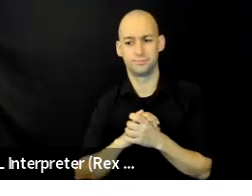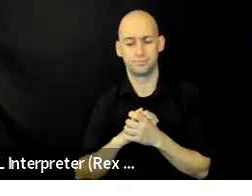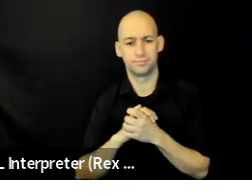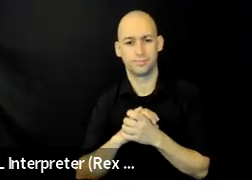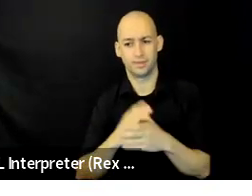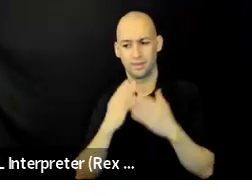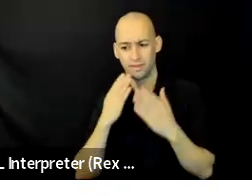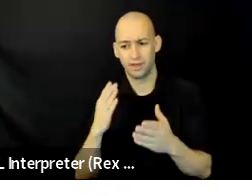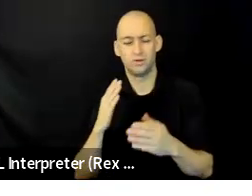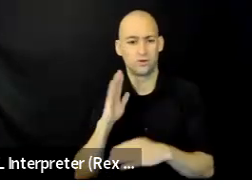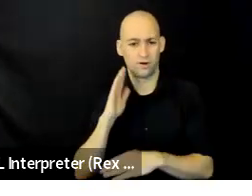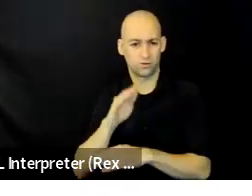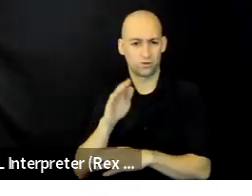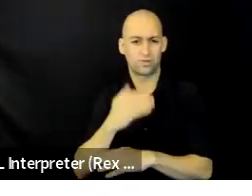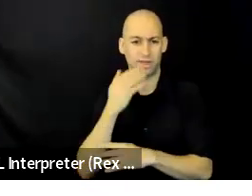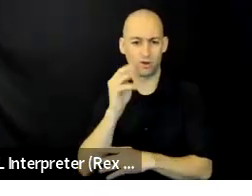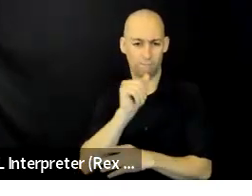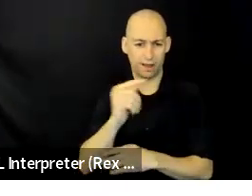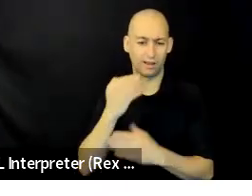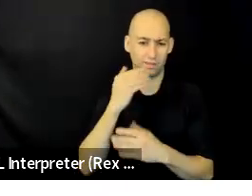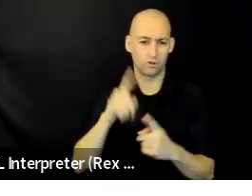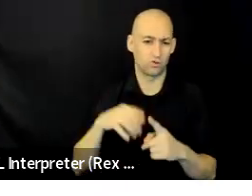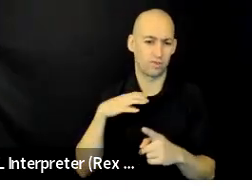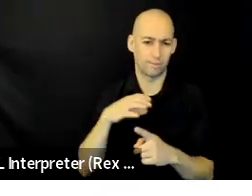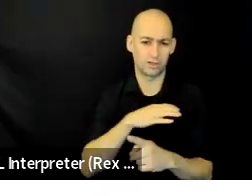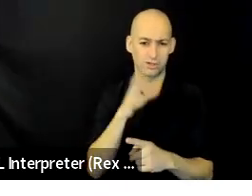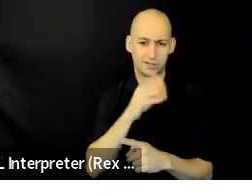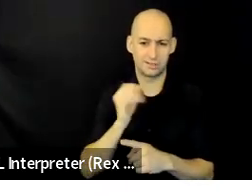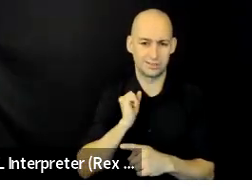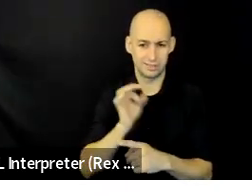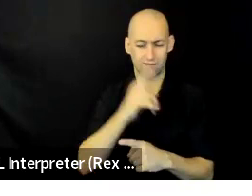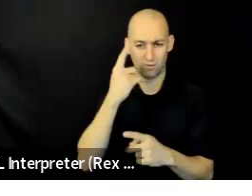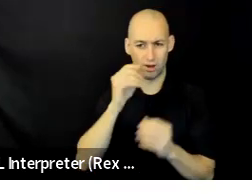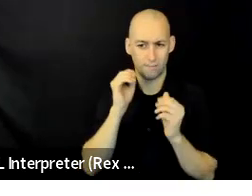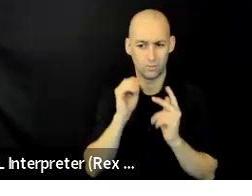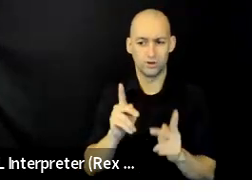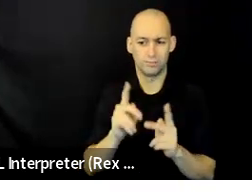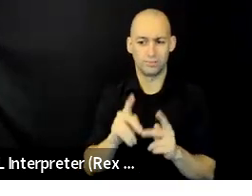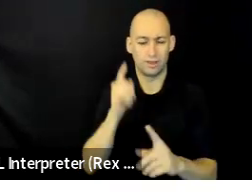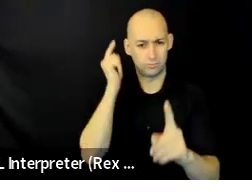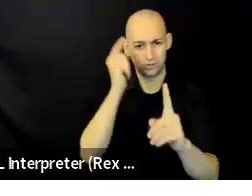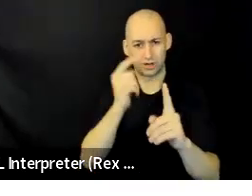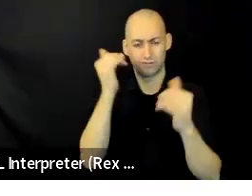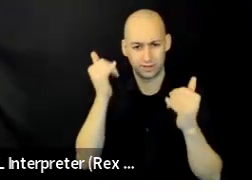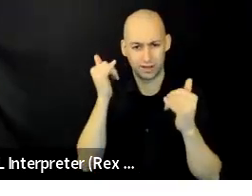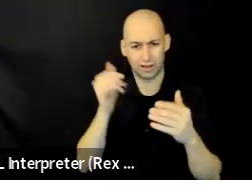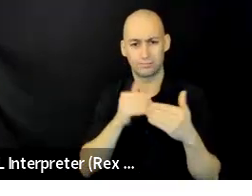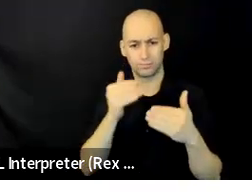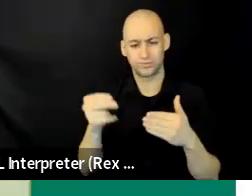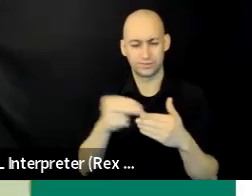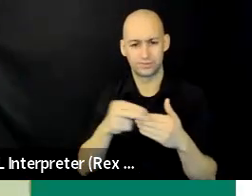Good afternoon. Thank you, Matt. And thank you to the commission and staff for this opportunity. Our objectives today, if we could move to the next slide,